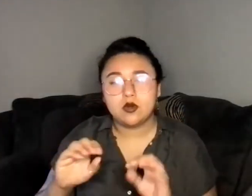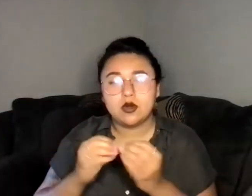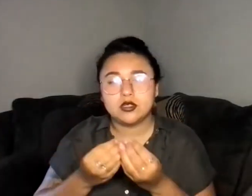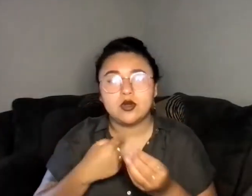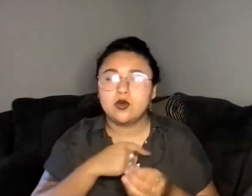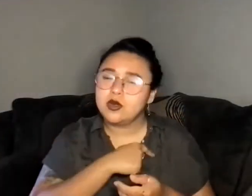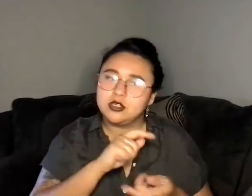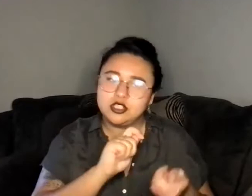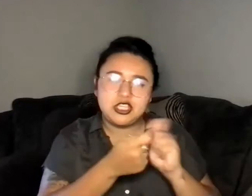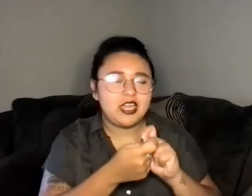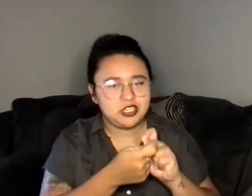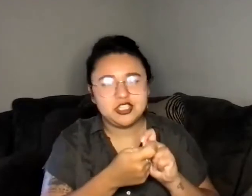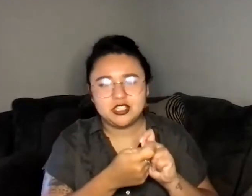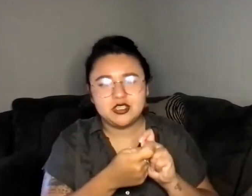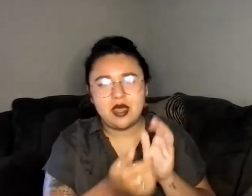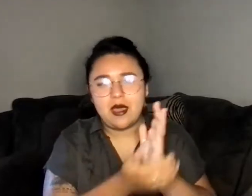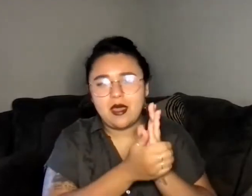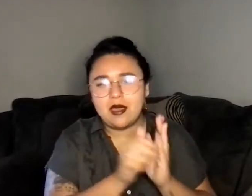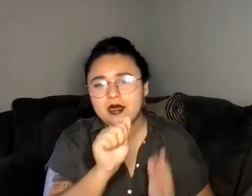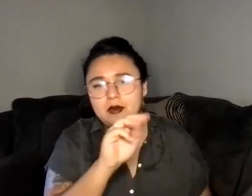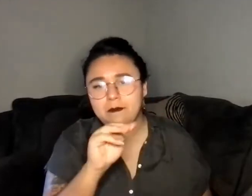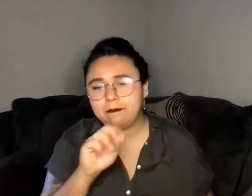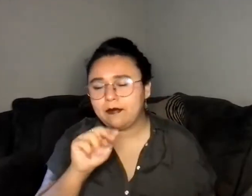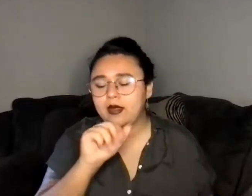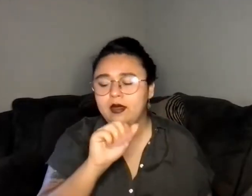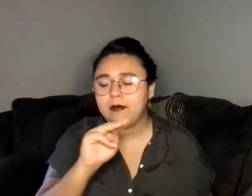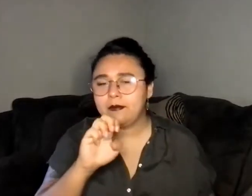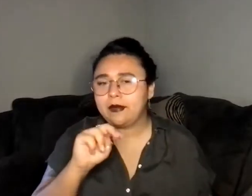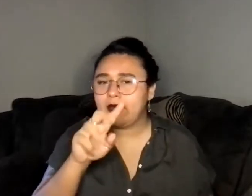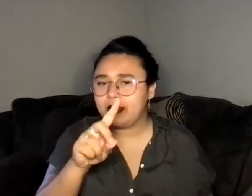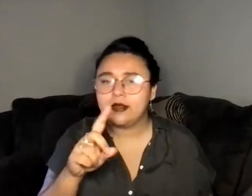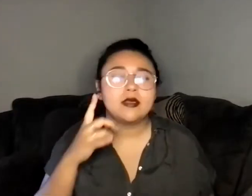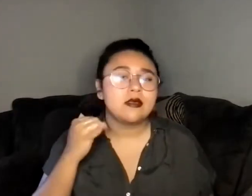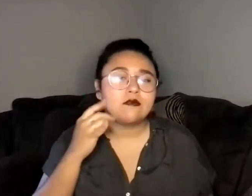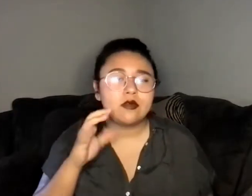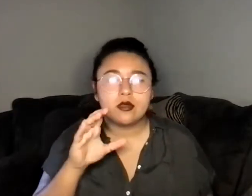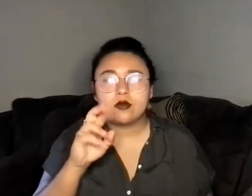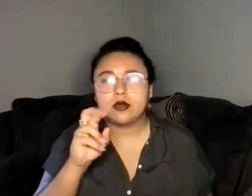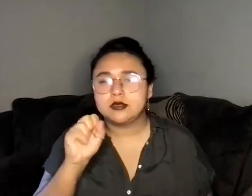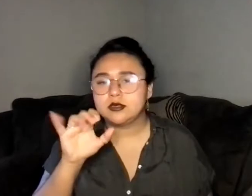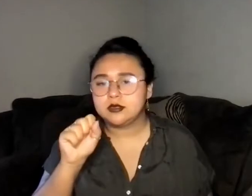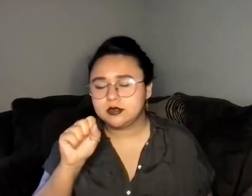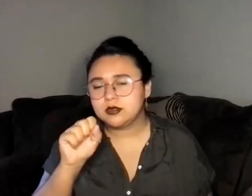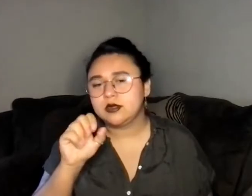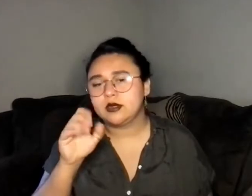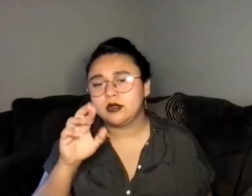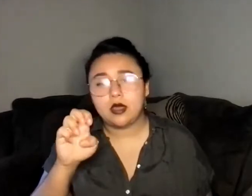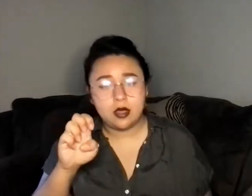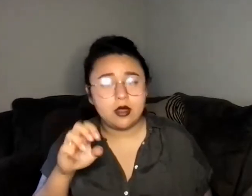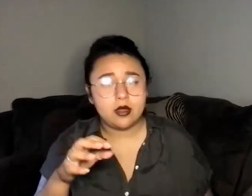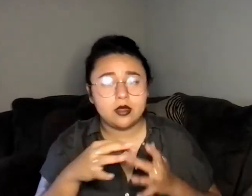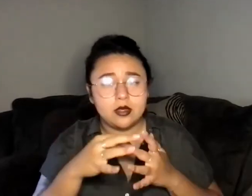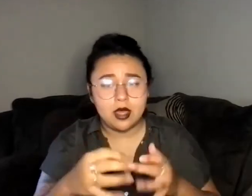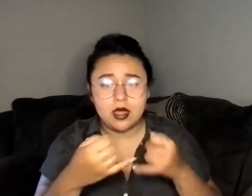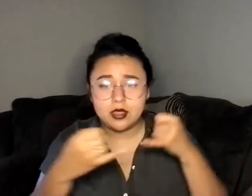care guidelines so that they would include basically making it so you